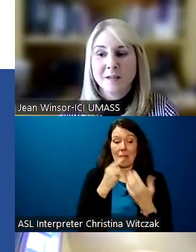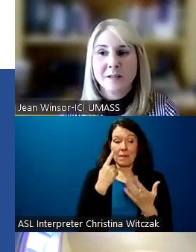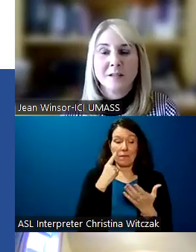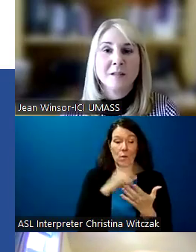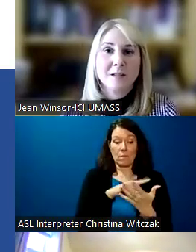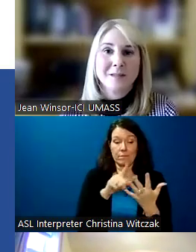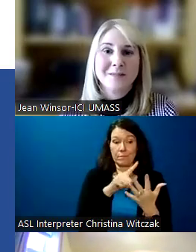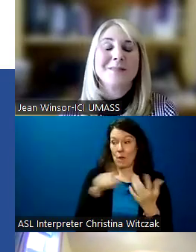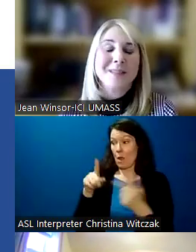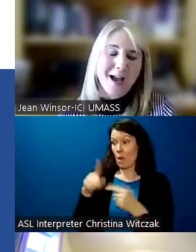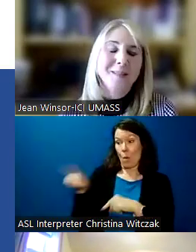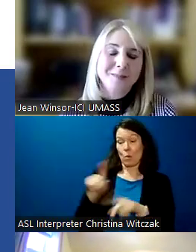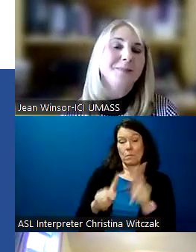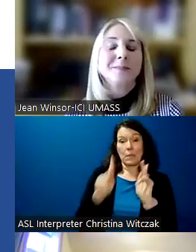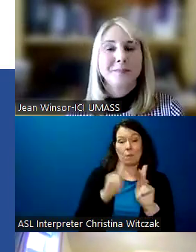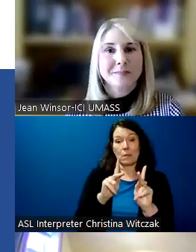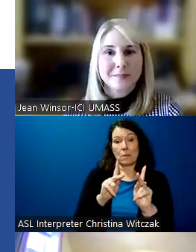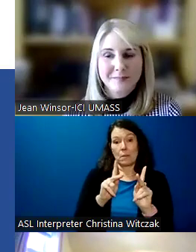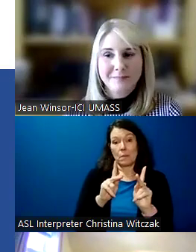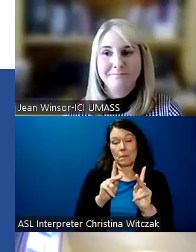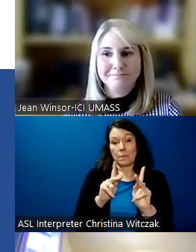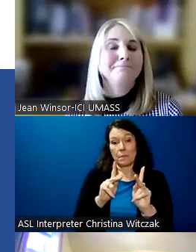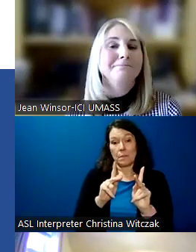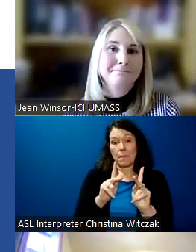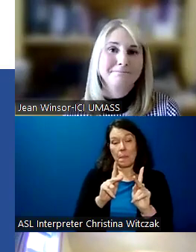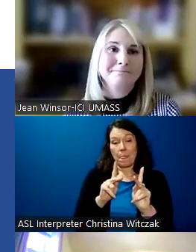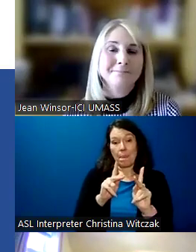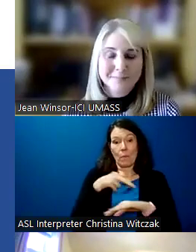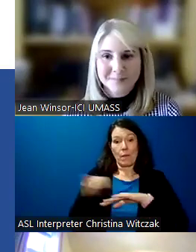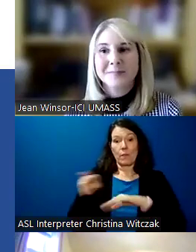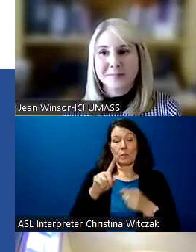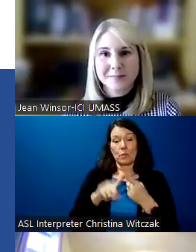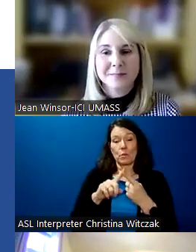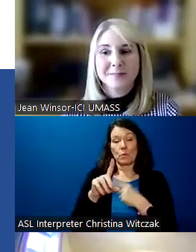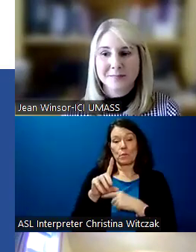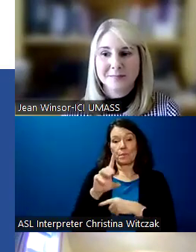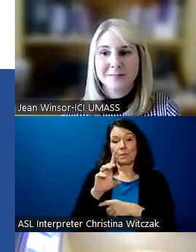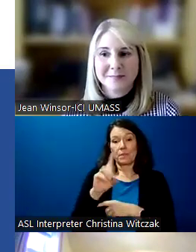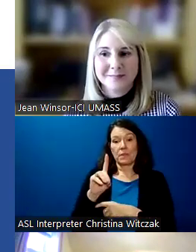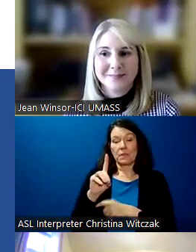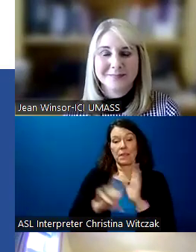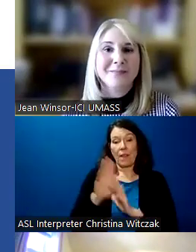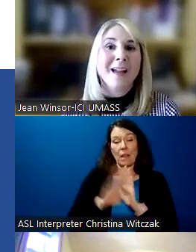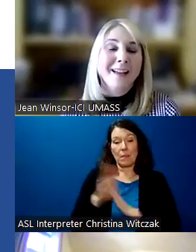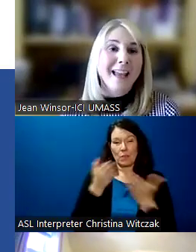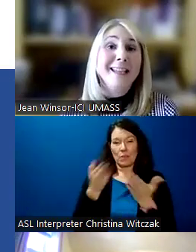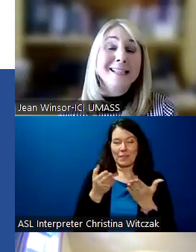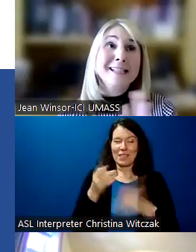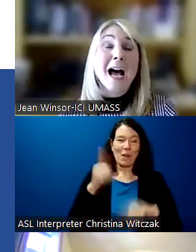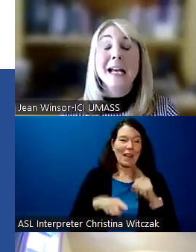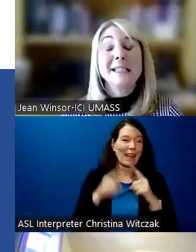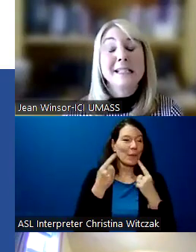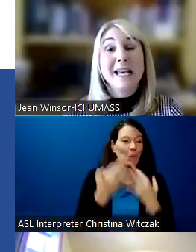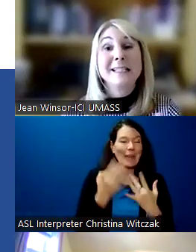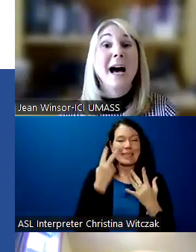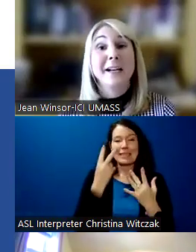those people, we usually refer them over to developmental services. So I can't wait to check out the website. Yeah, and that's